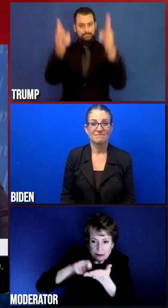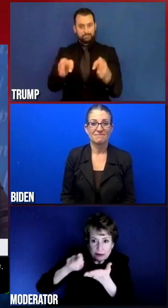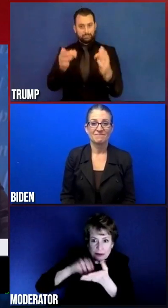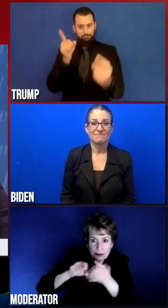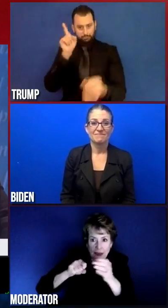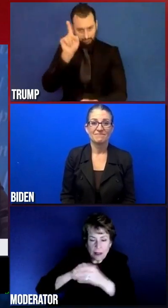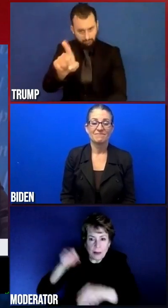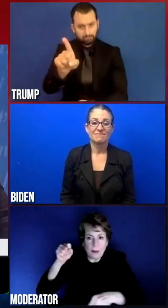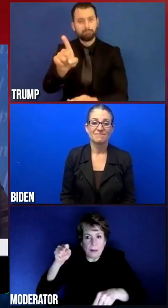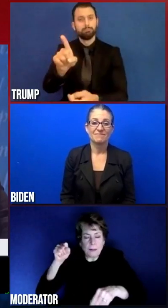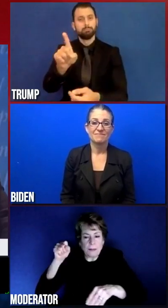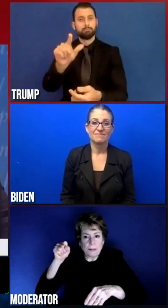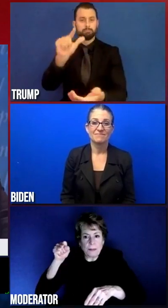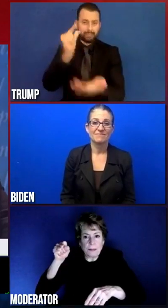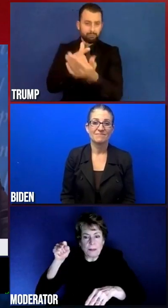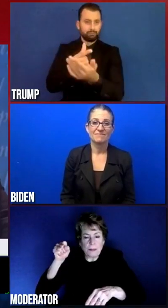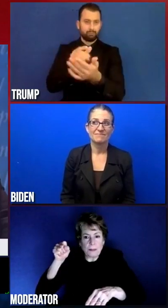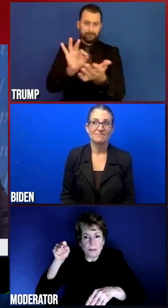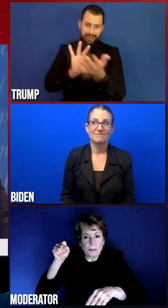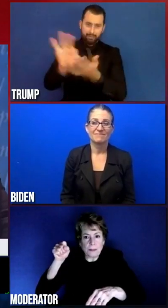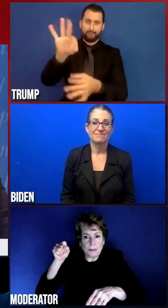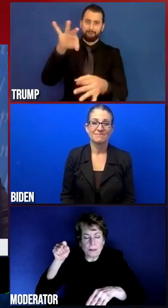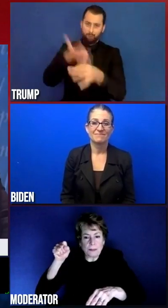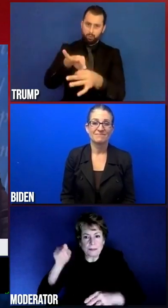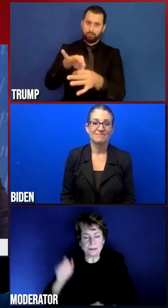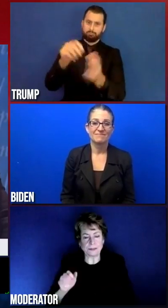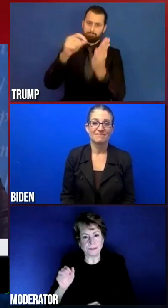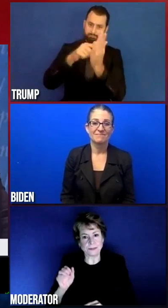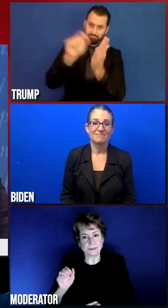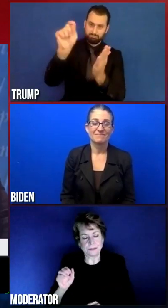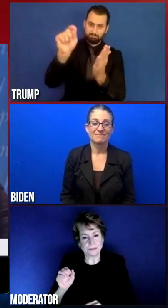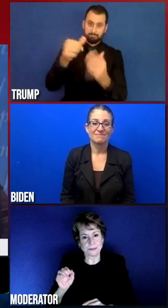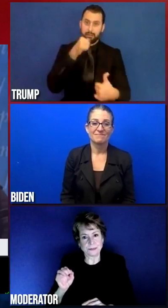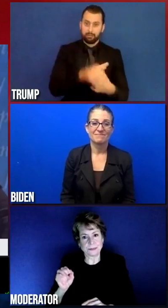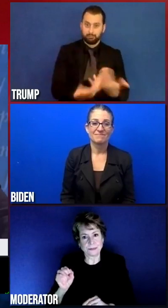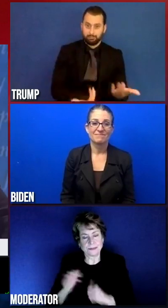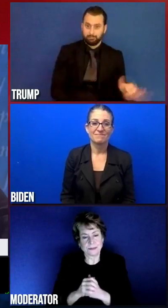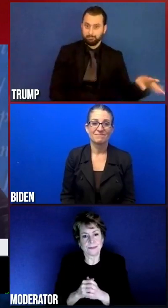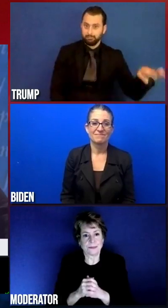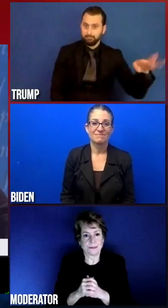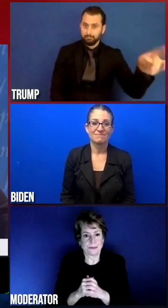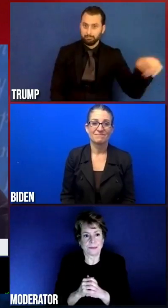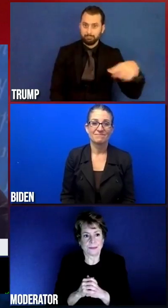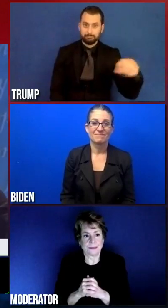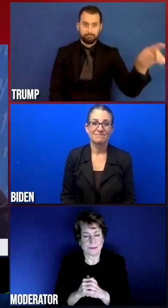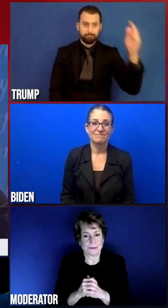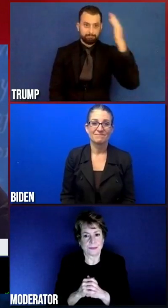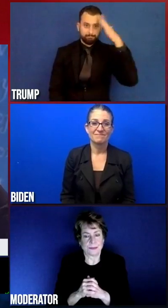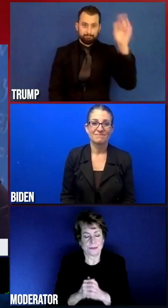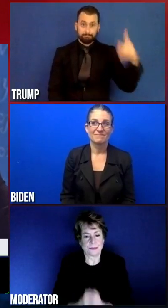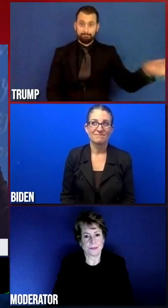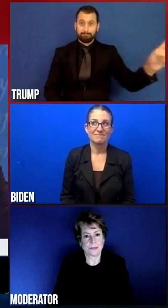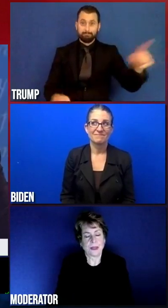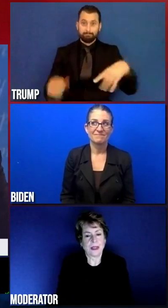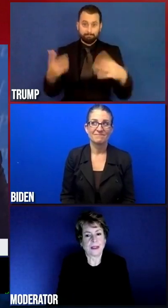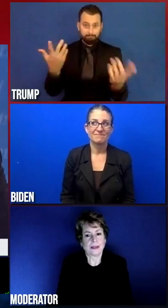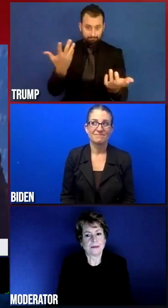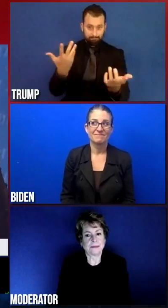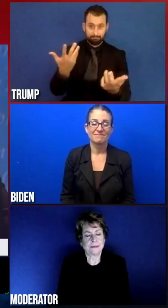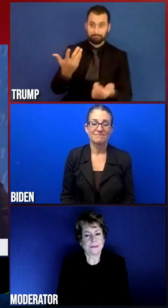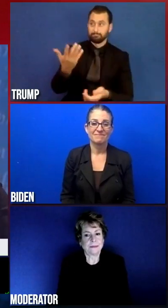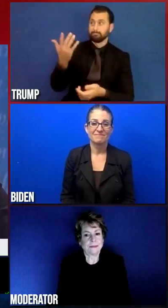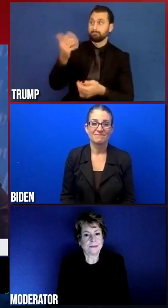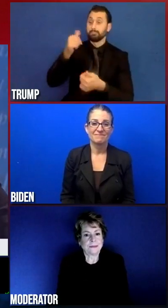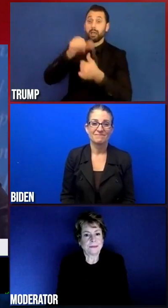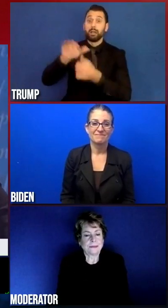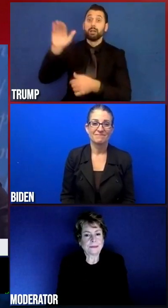the that old. millions of people? You either do, Chris, a solicited ballot where you're sending it in, they're sending it back, and you're sending. They have mailmen with